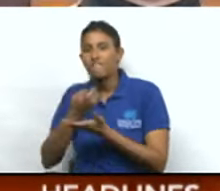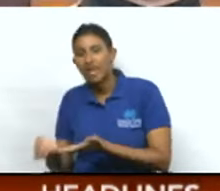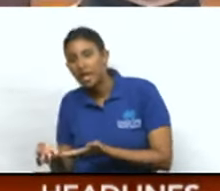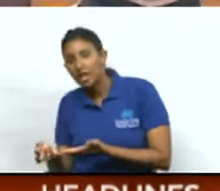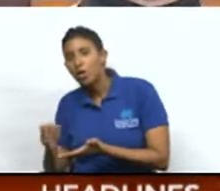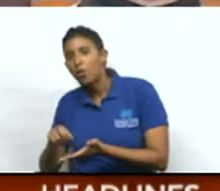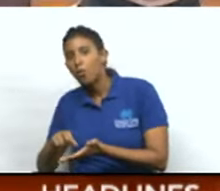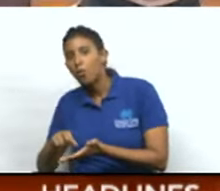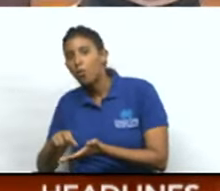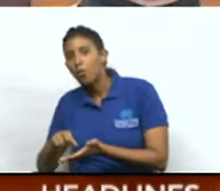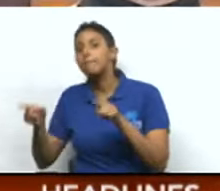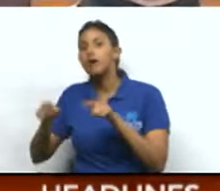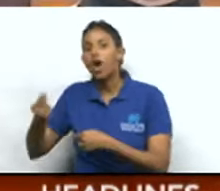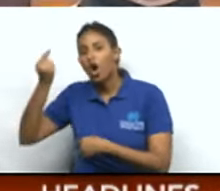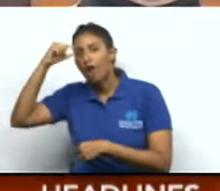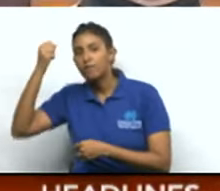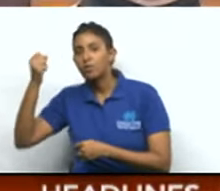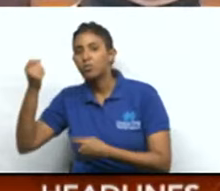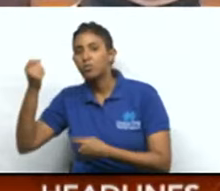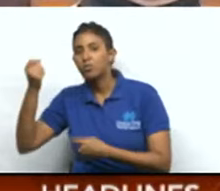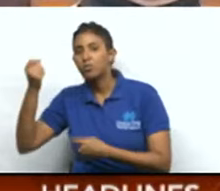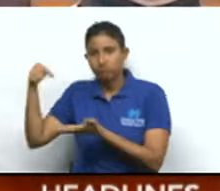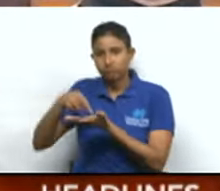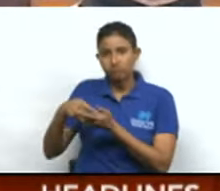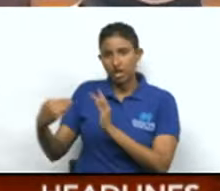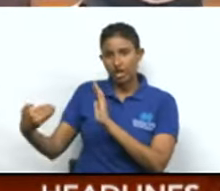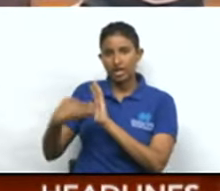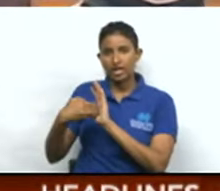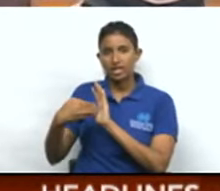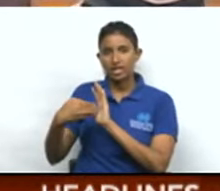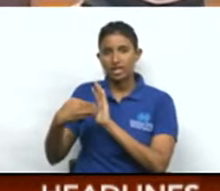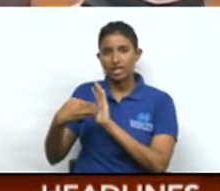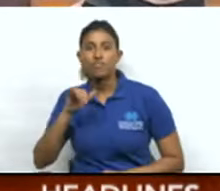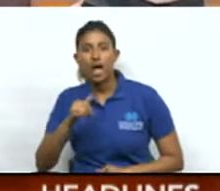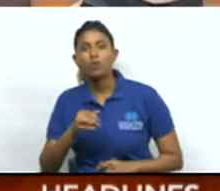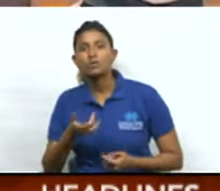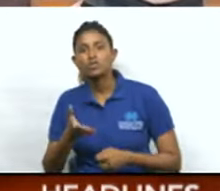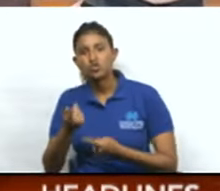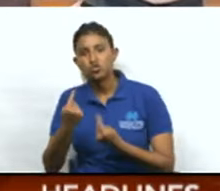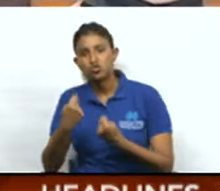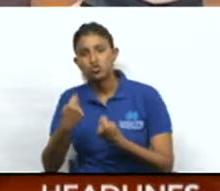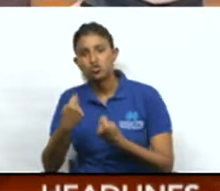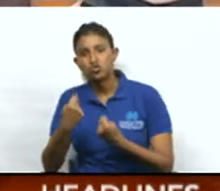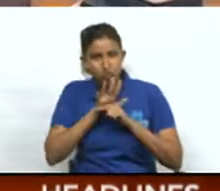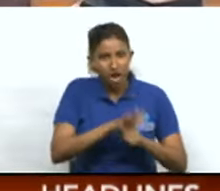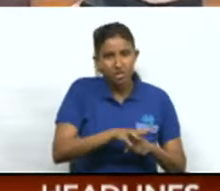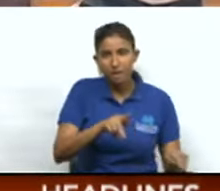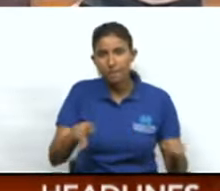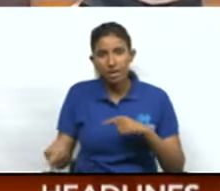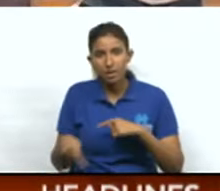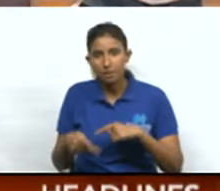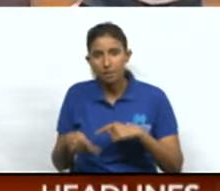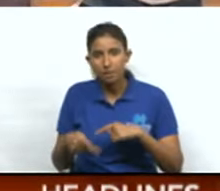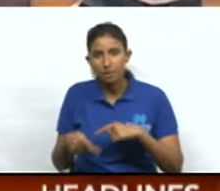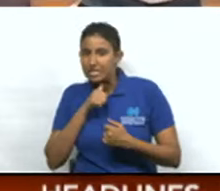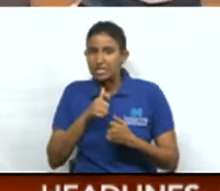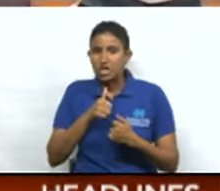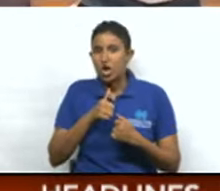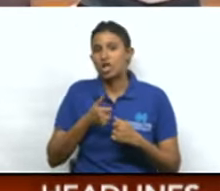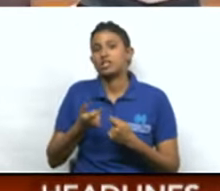chilling effect on the rights of each and every one of us, at least in the exercise of those rights that require